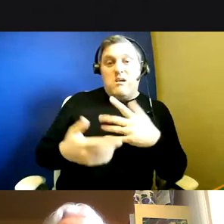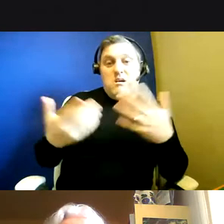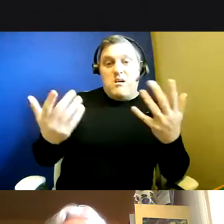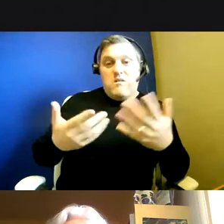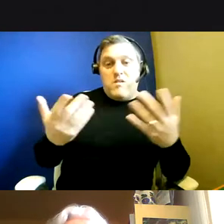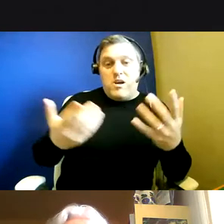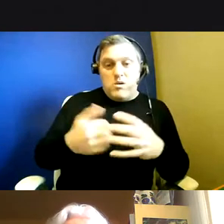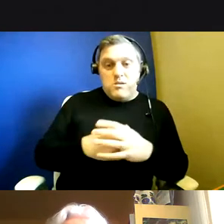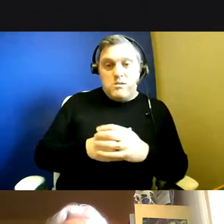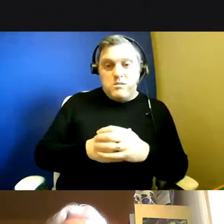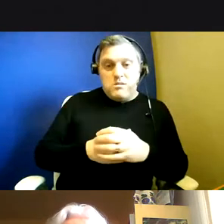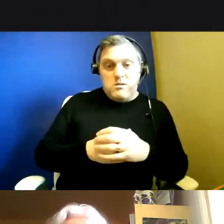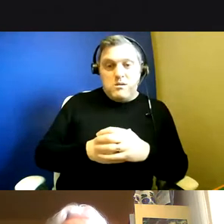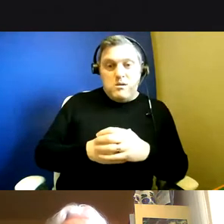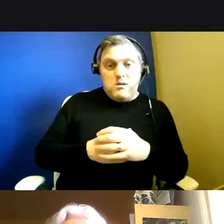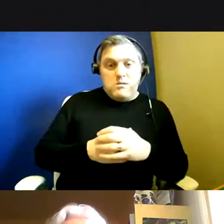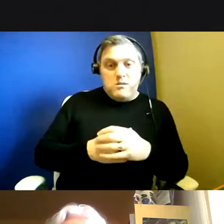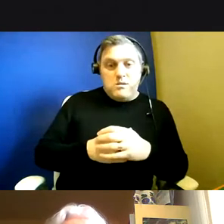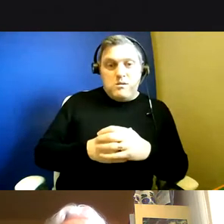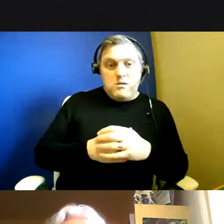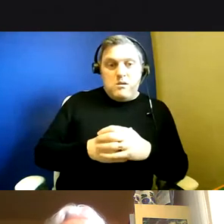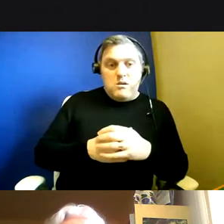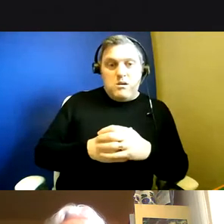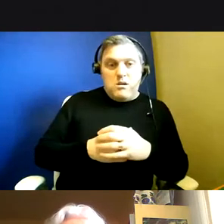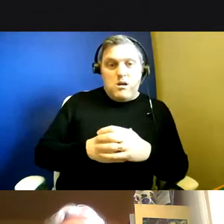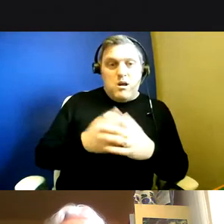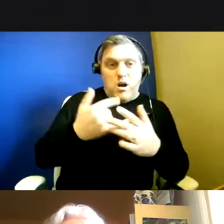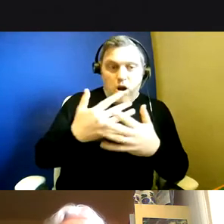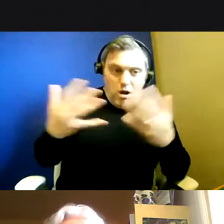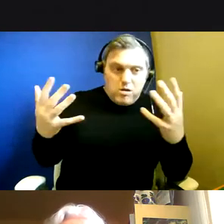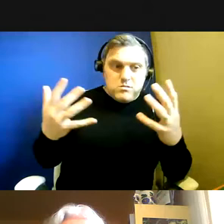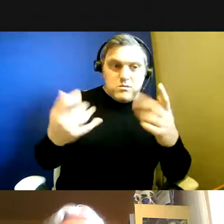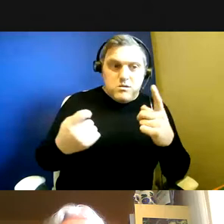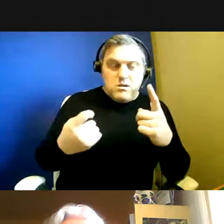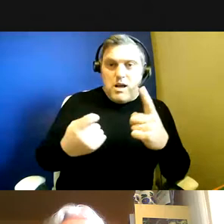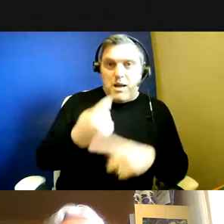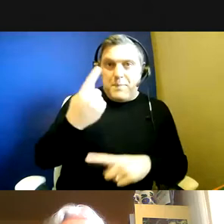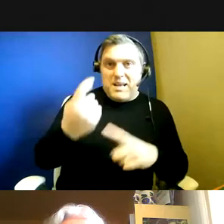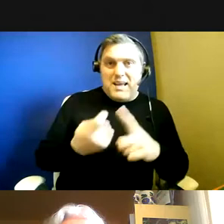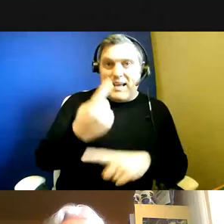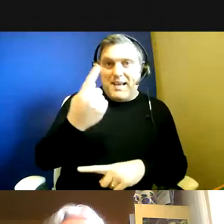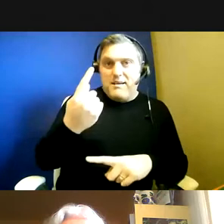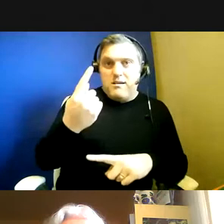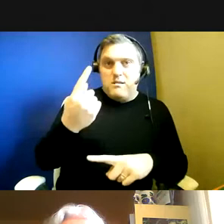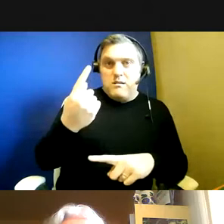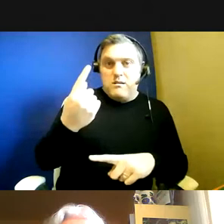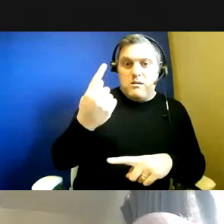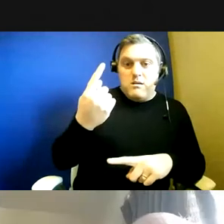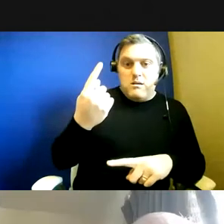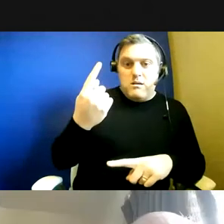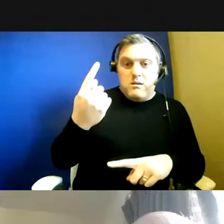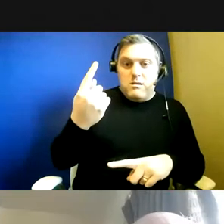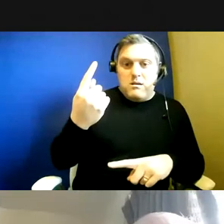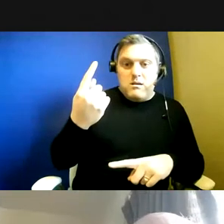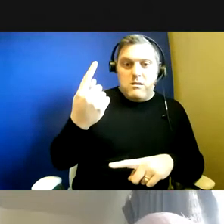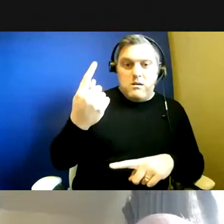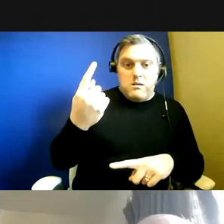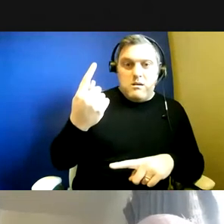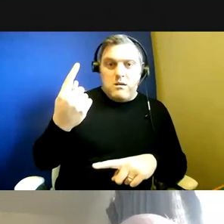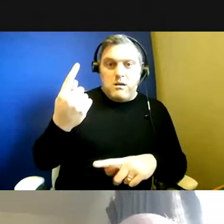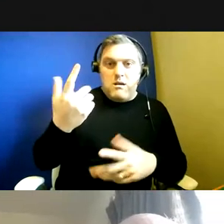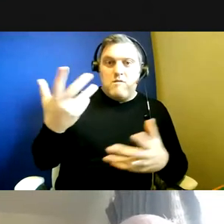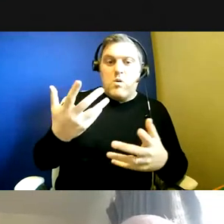everything with COVID and long COVID, lots of research is happening behind the scenes. So I think, yes,